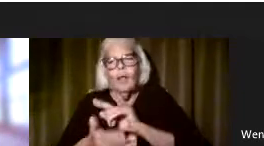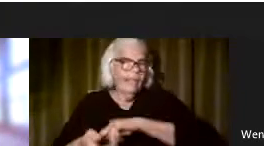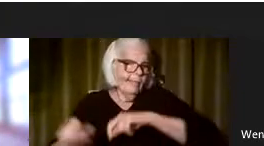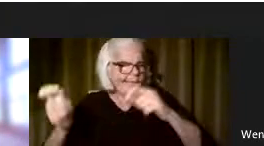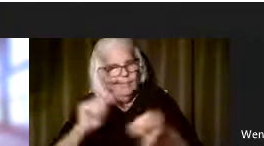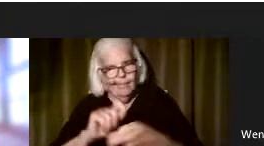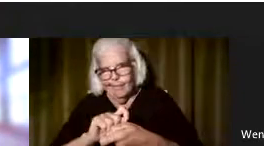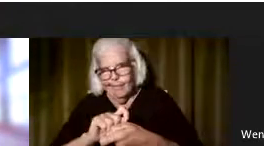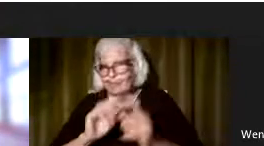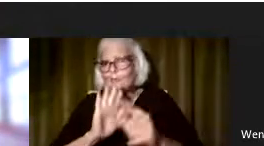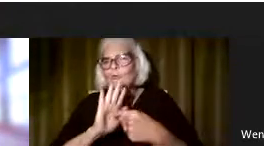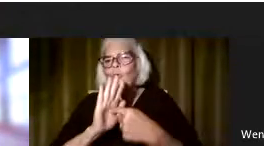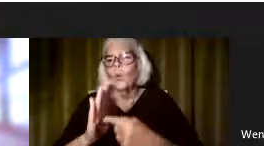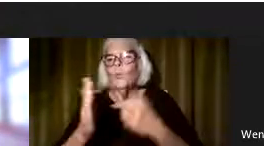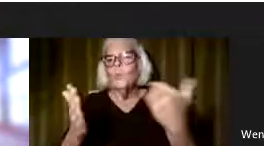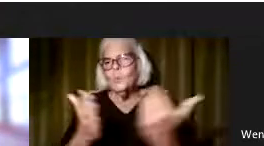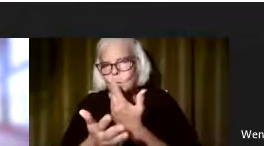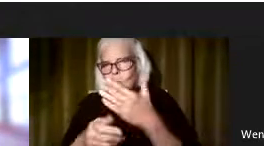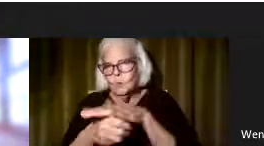preview that.